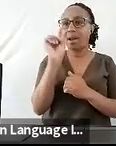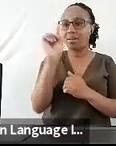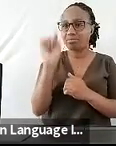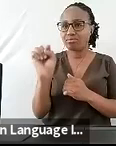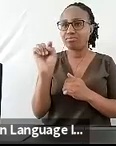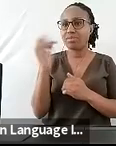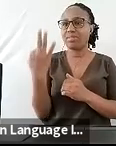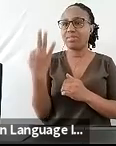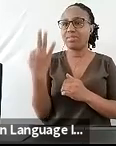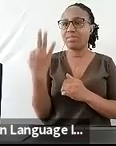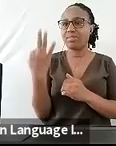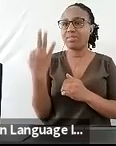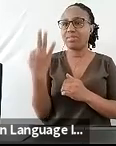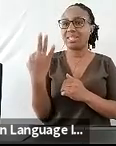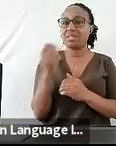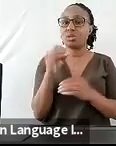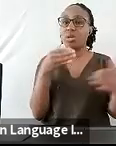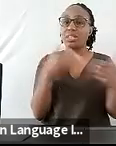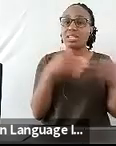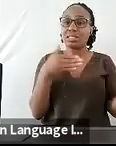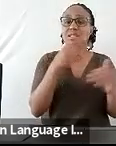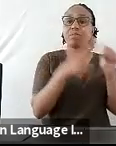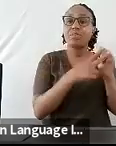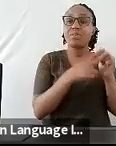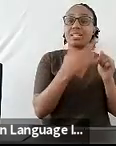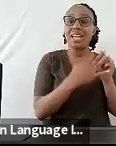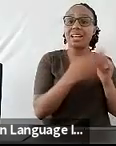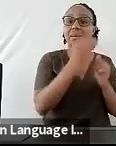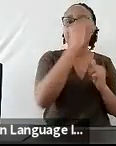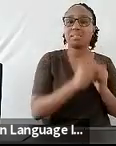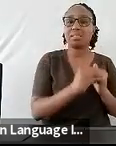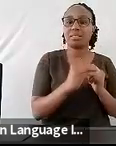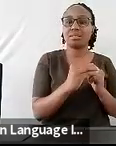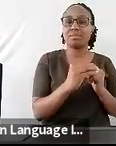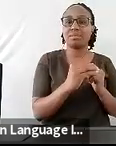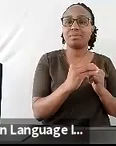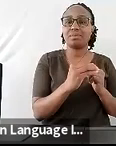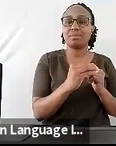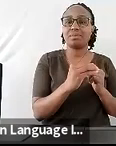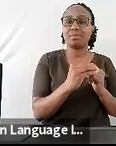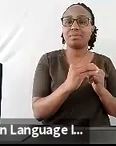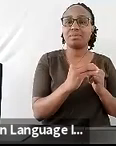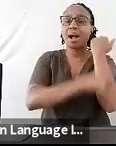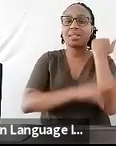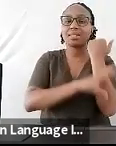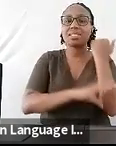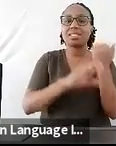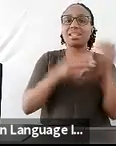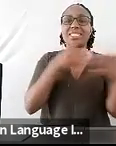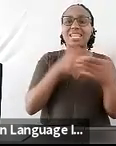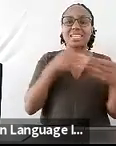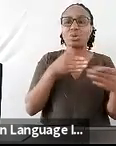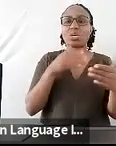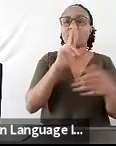is 78%. There are some countries where the rejection rate is 100%. I saw Somalia